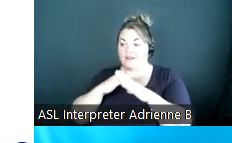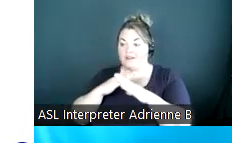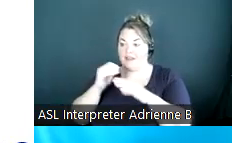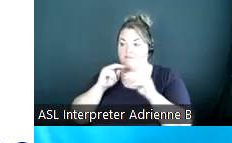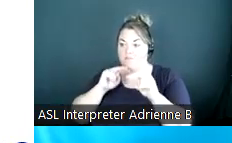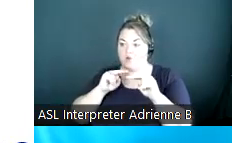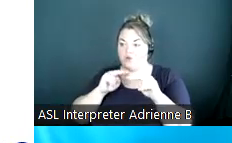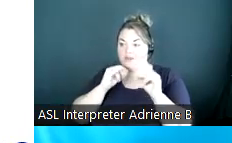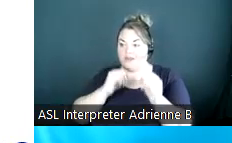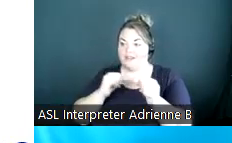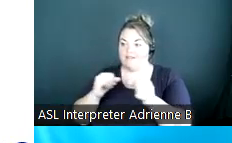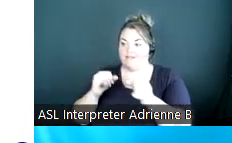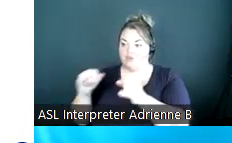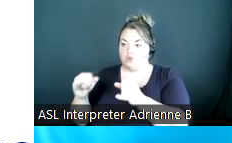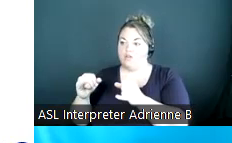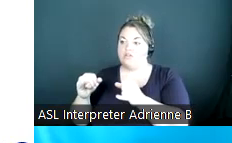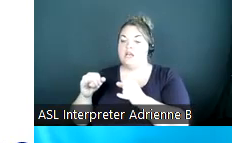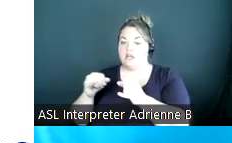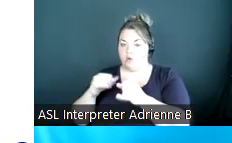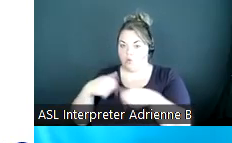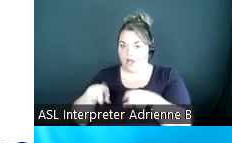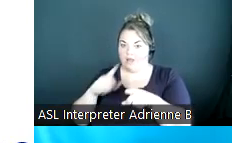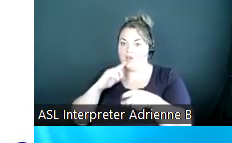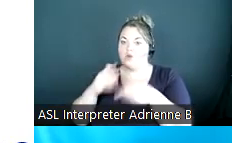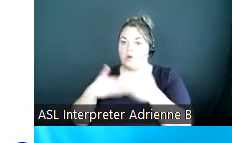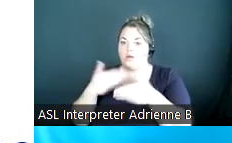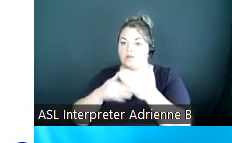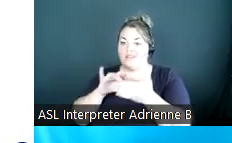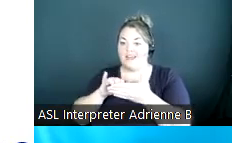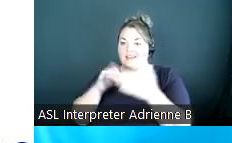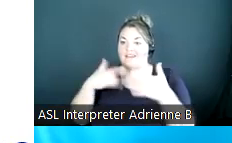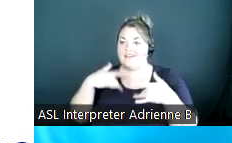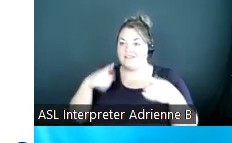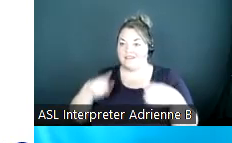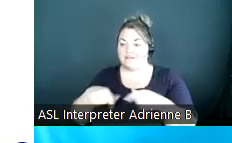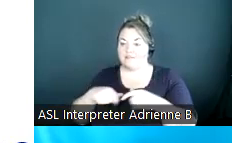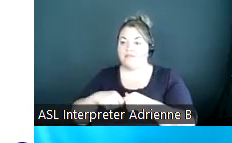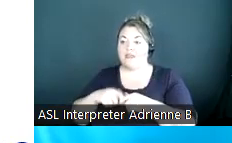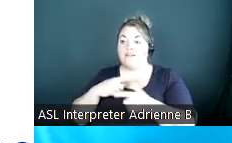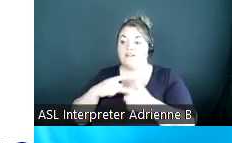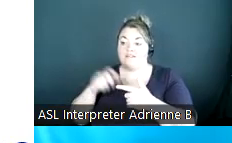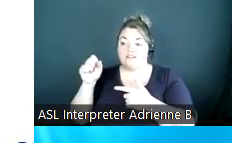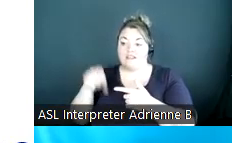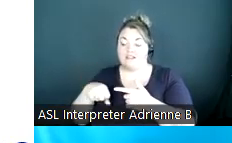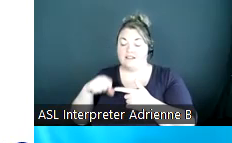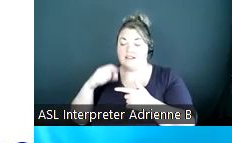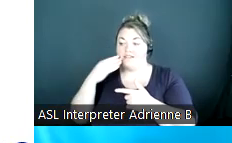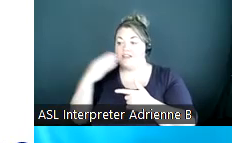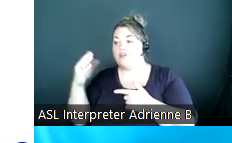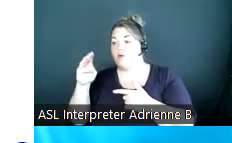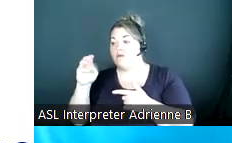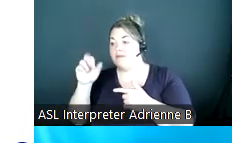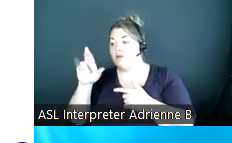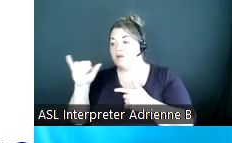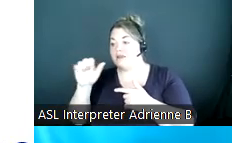monitoring individuals while they are going through this event. And yes, thank you, Mariana, for putting that in